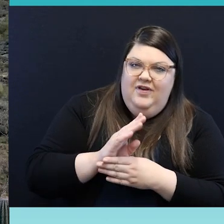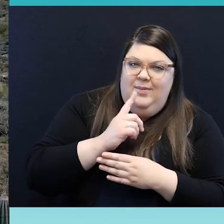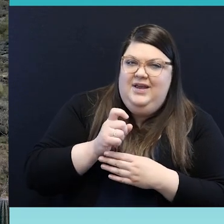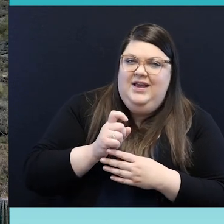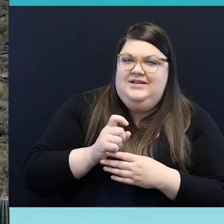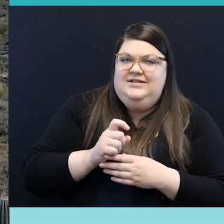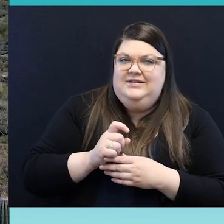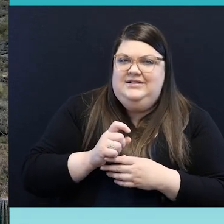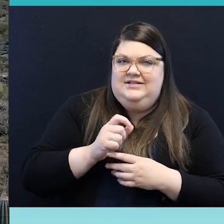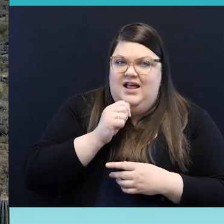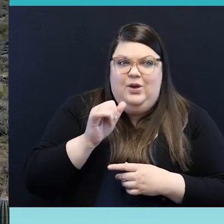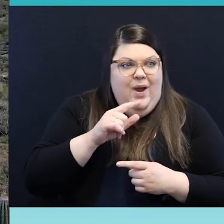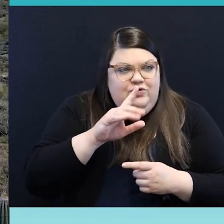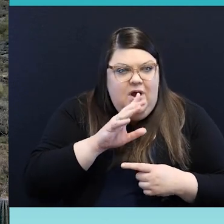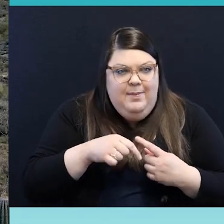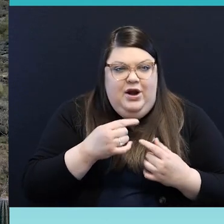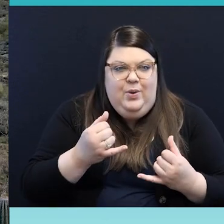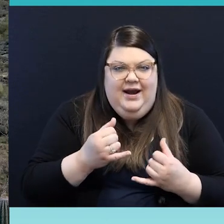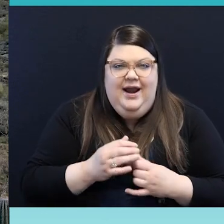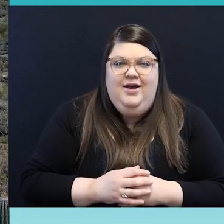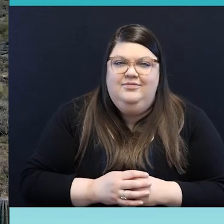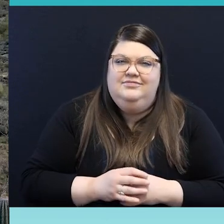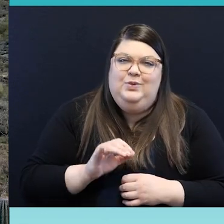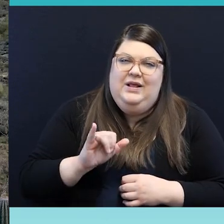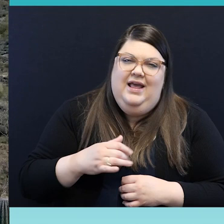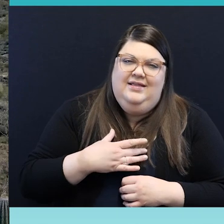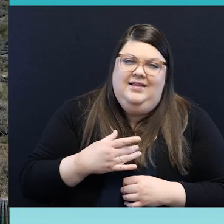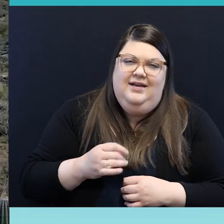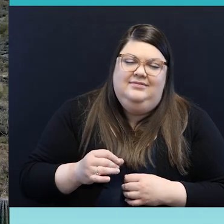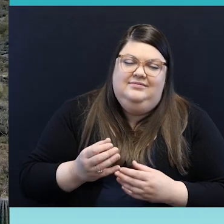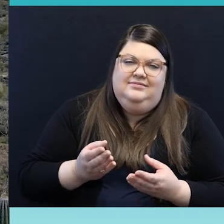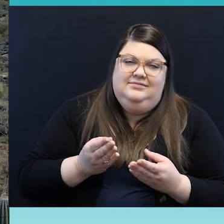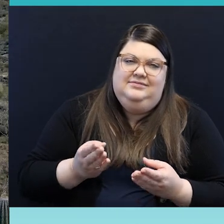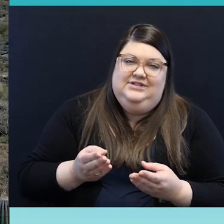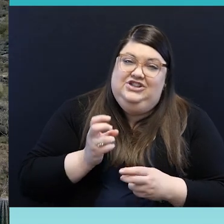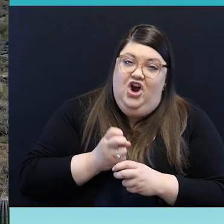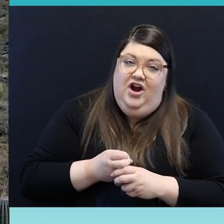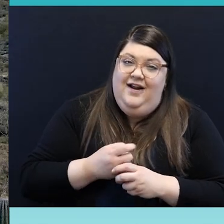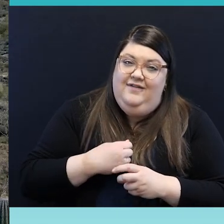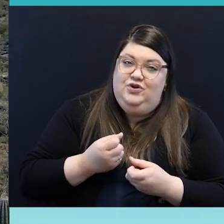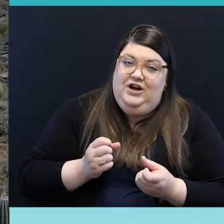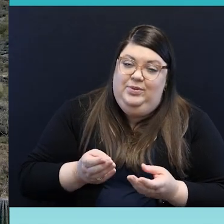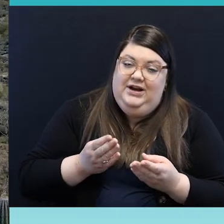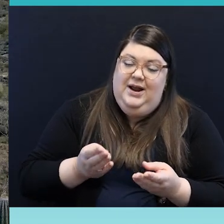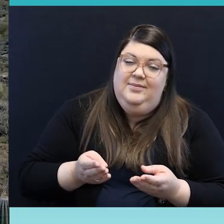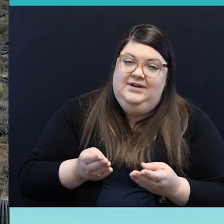away from, well, we have to talk about this, you know, for me, because it is hard. I've tried to bring it up,